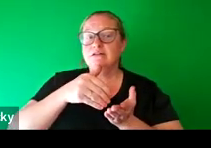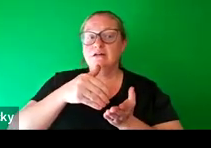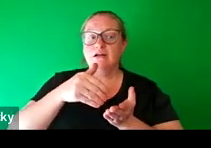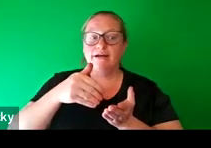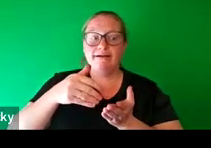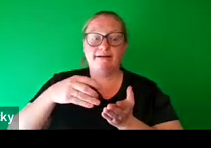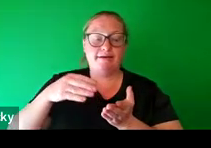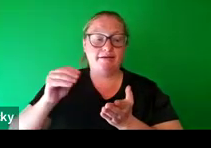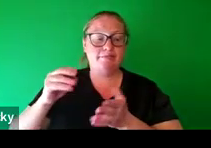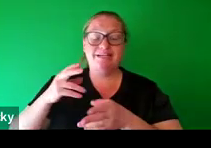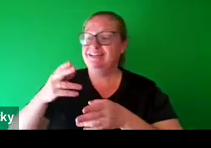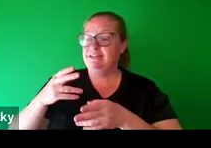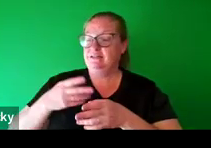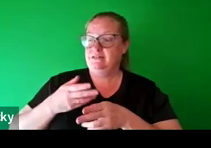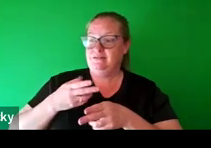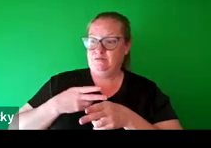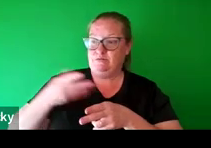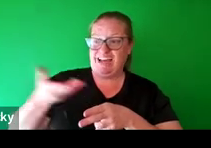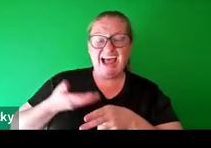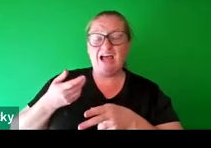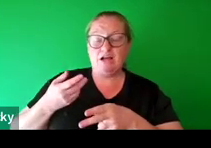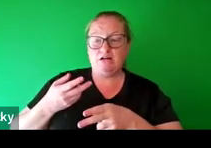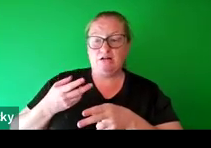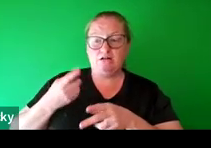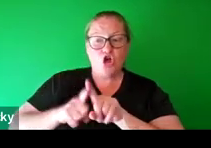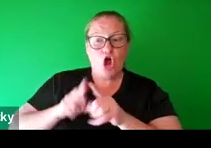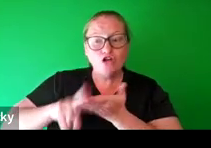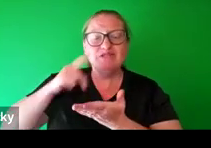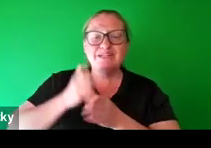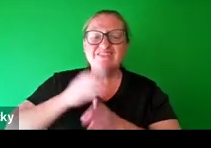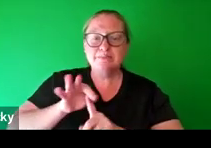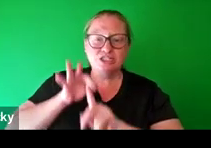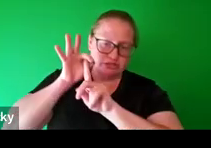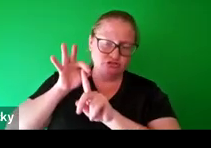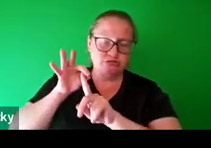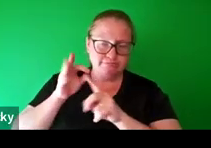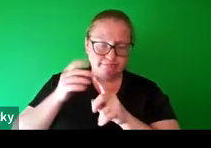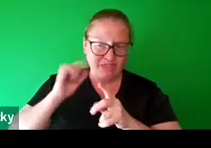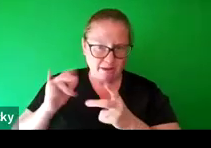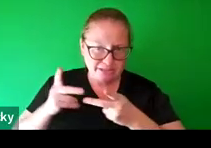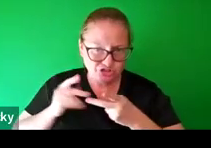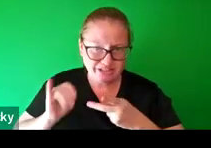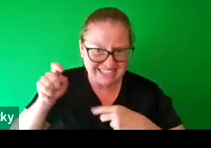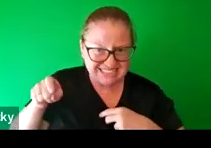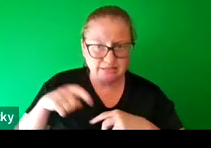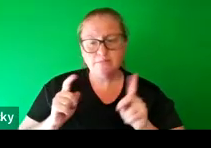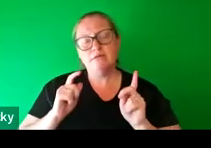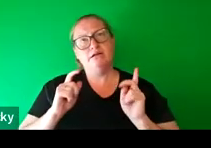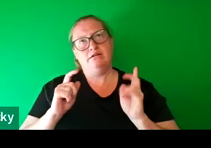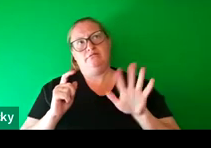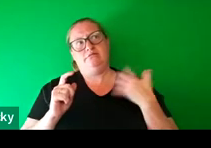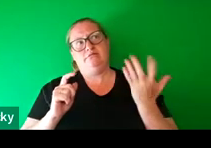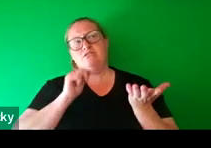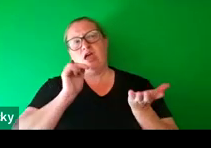the specialization of the positions that are needed, but not that we would want them to